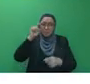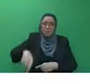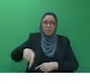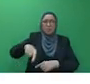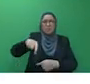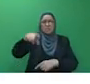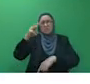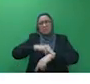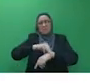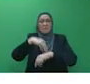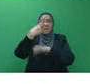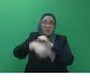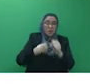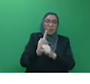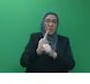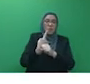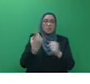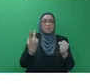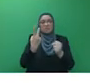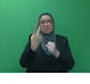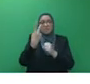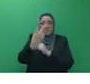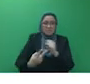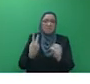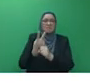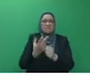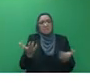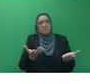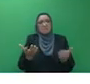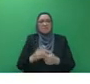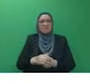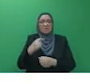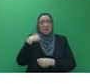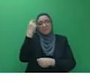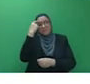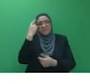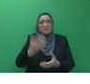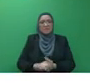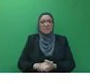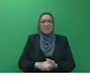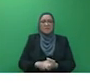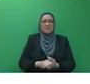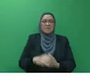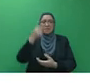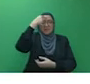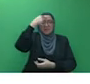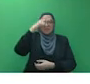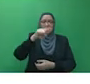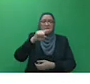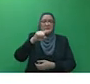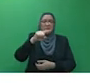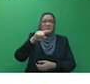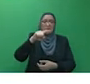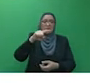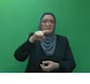for for for like stand-up comedy okay before that